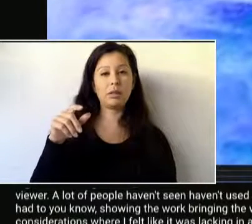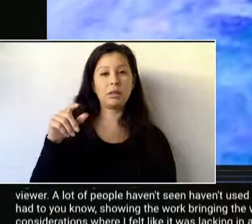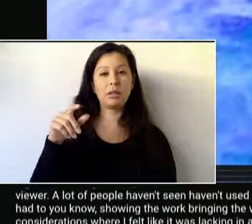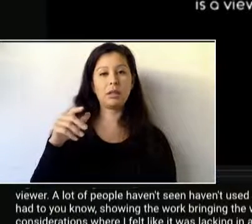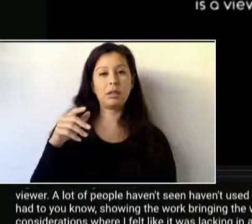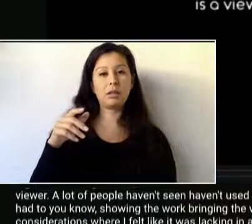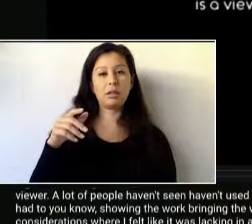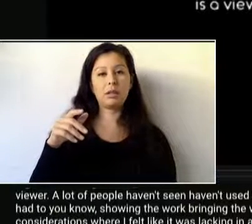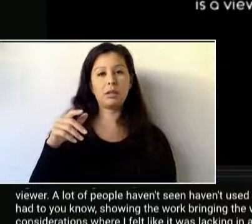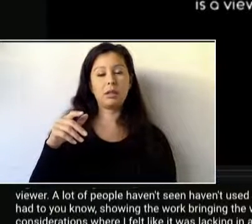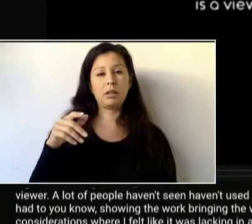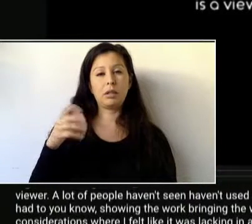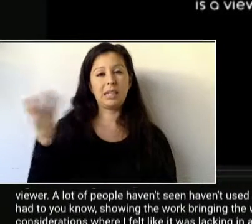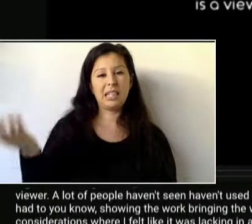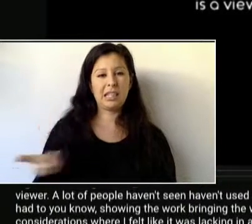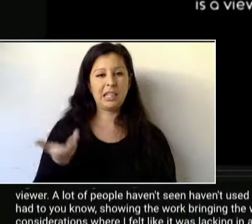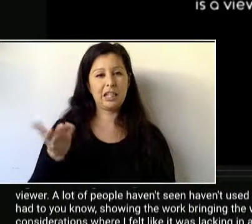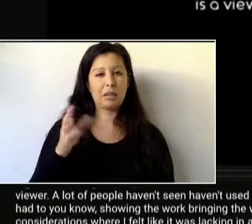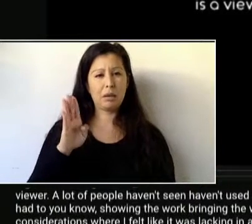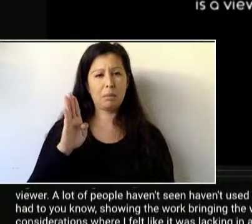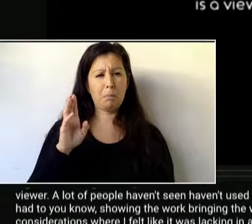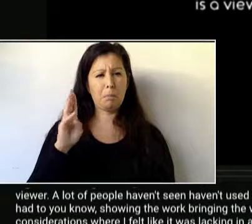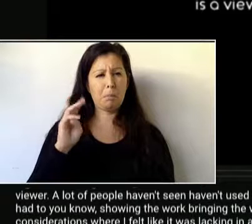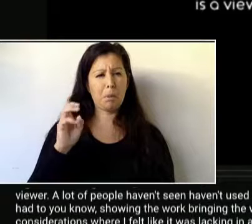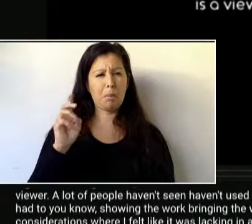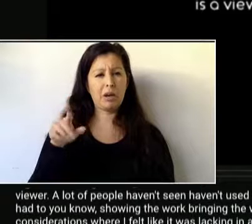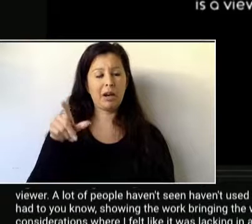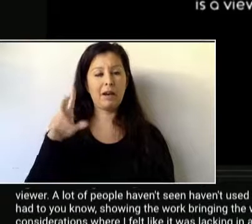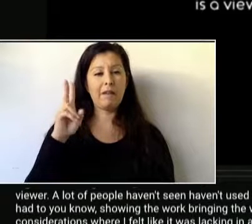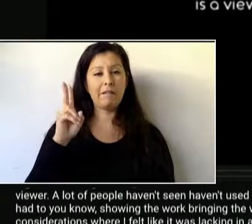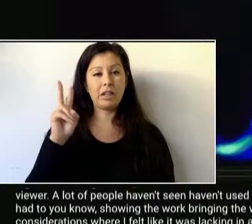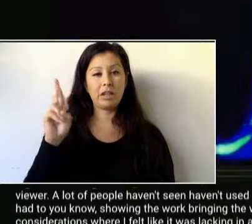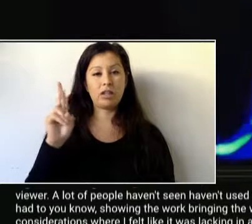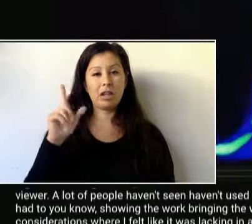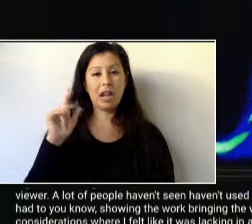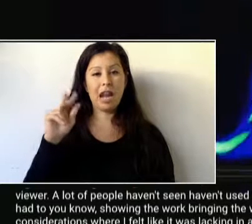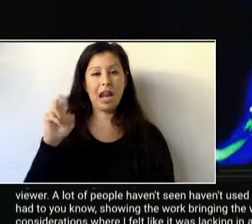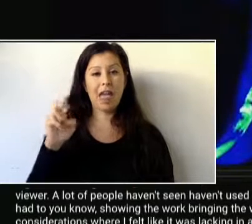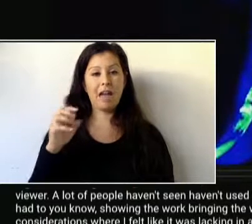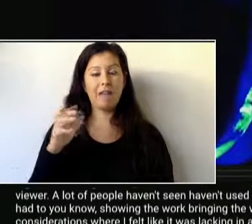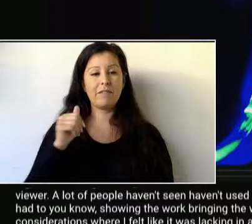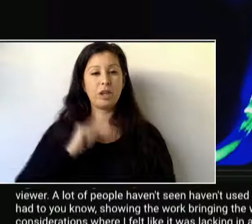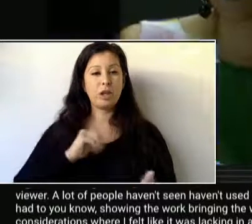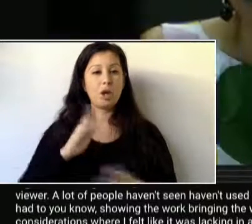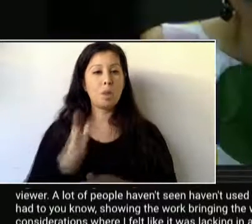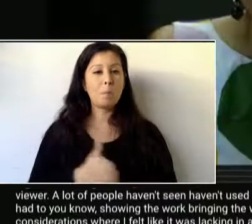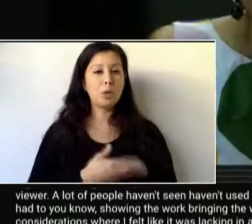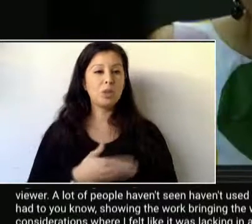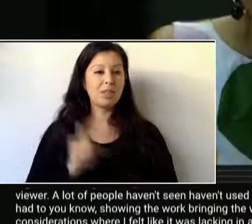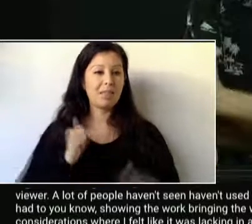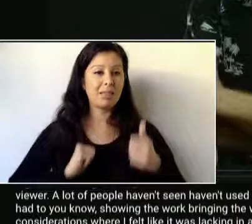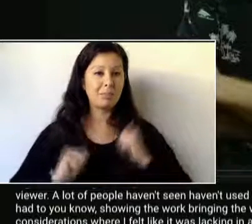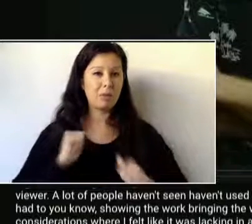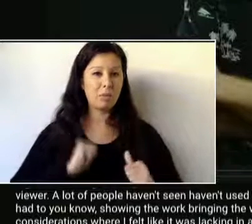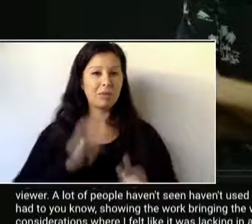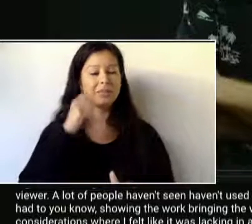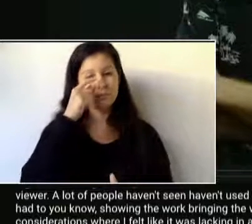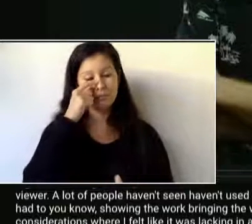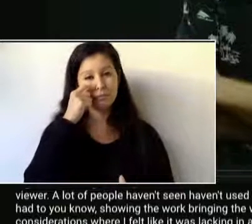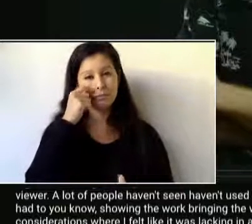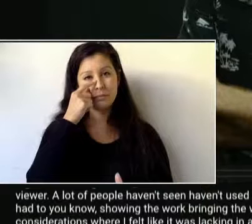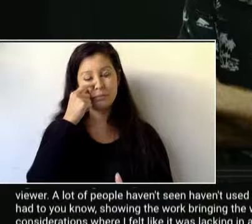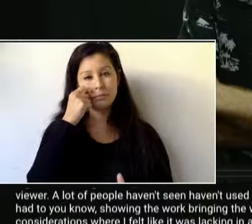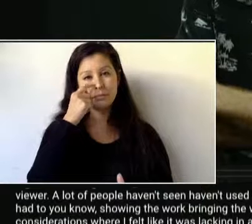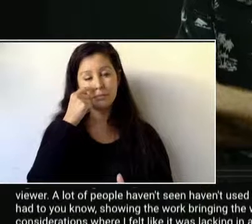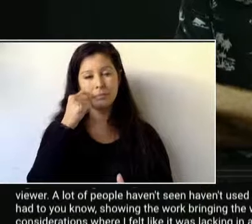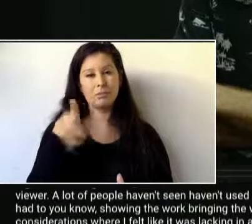mine, Kieran Bumber. It's a virtual reality live musical performance. And this